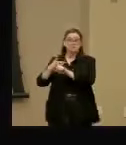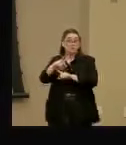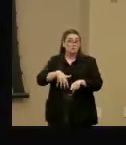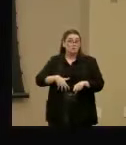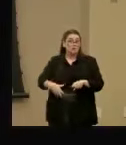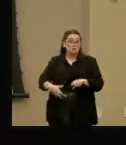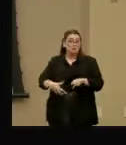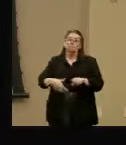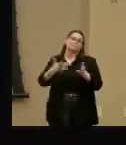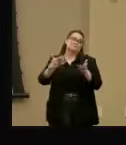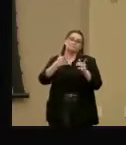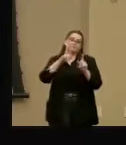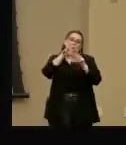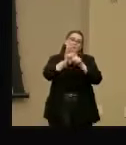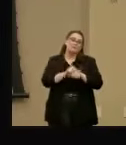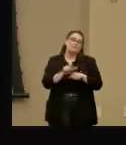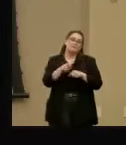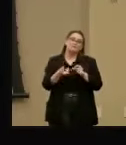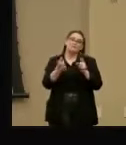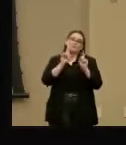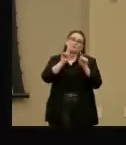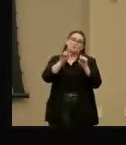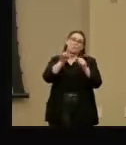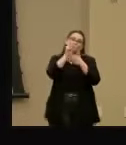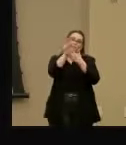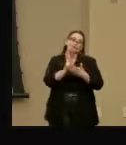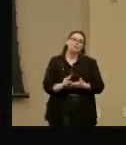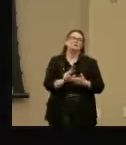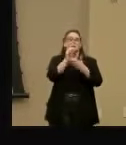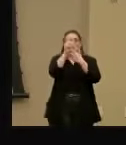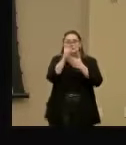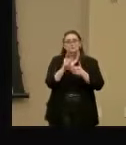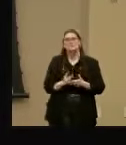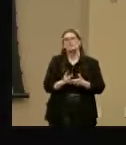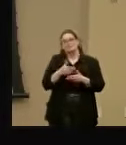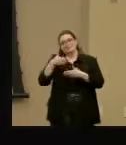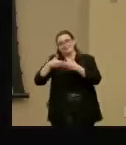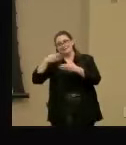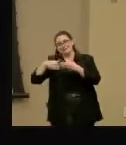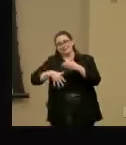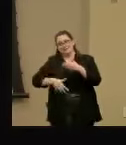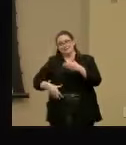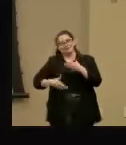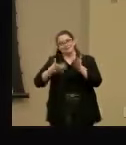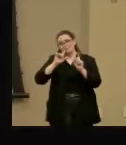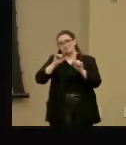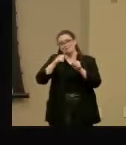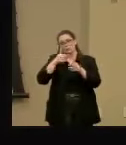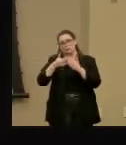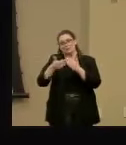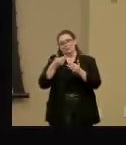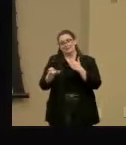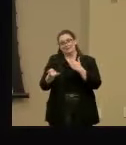you will have to go to more appointments, potentially once every 2 weeks or even more frequently at the end of pregnancy. And then of course, be on